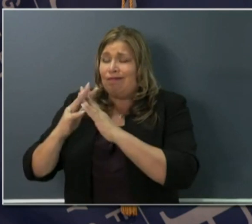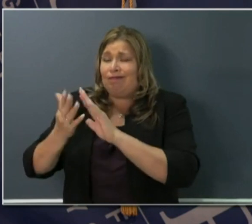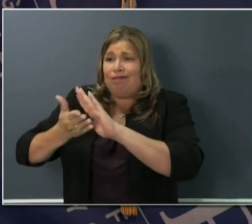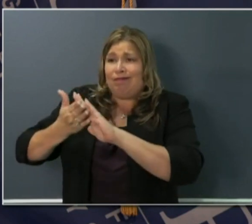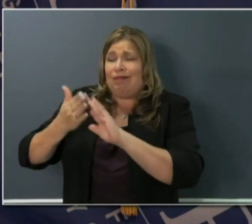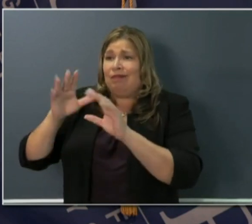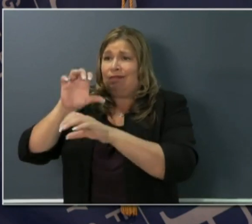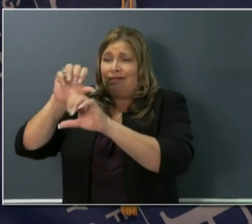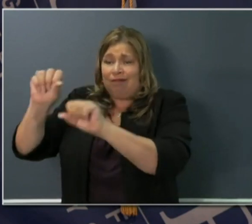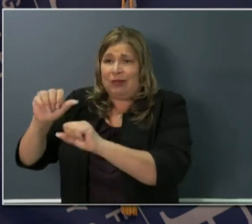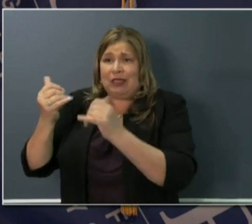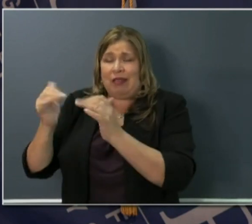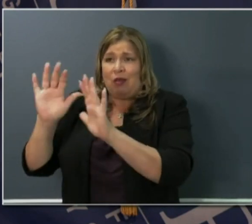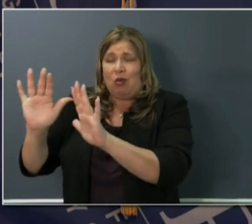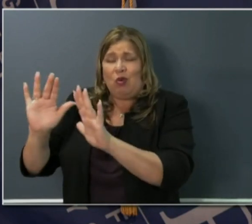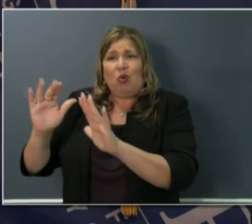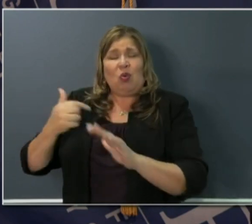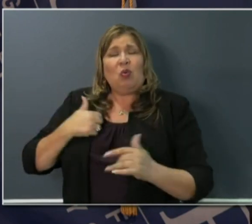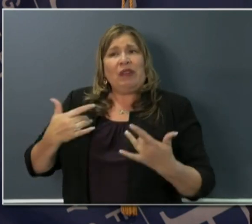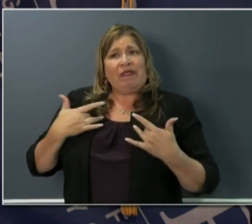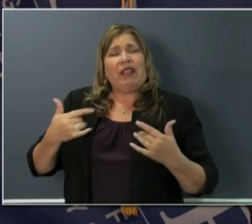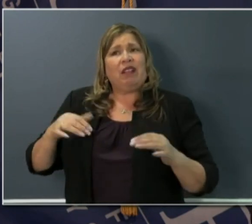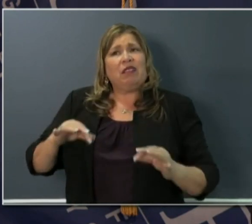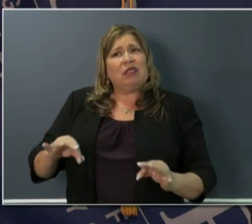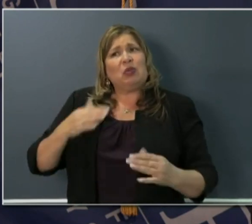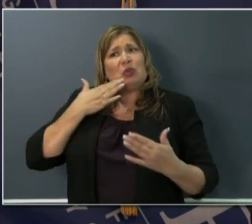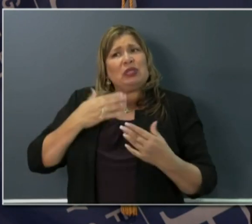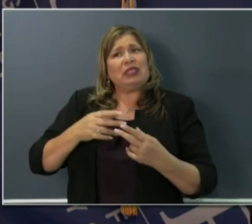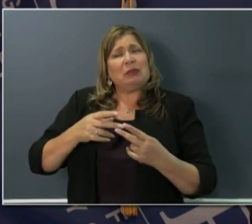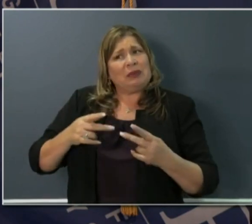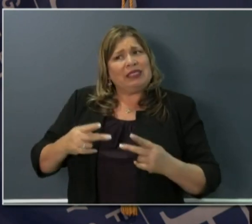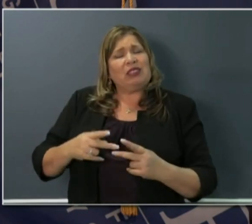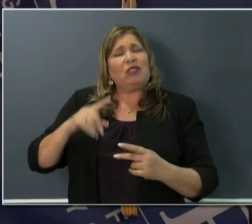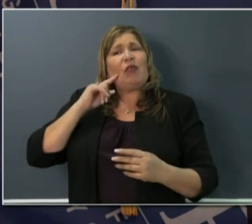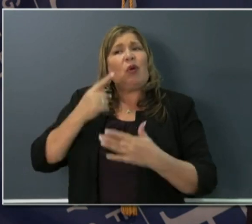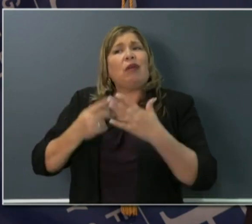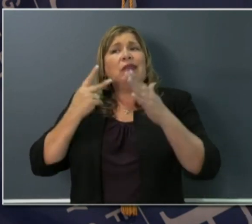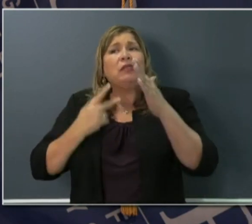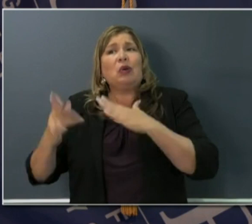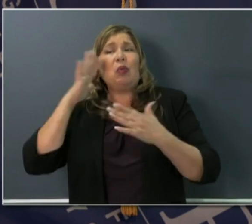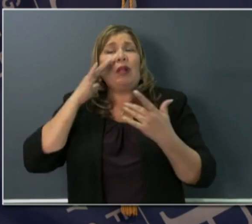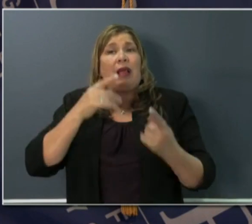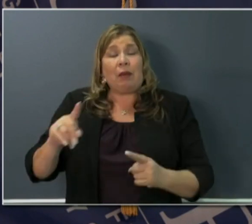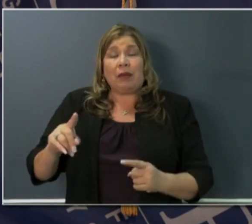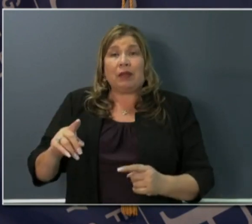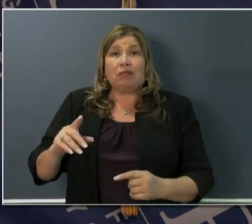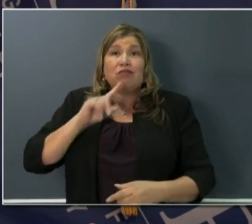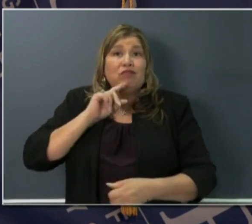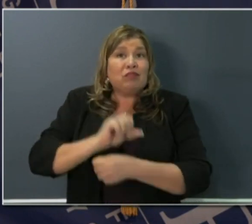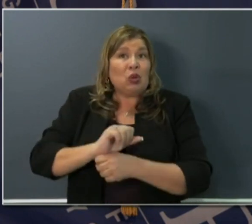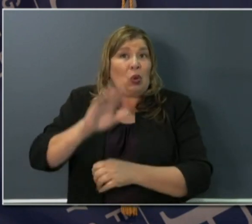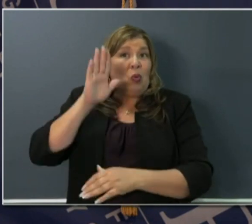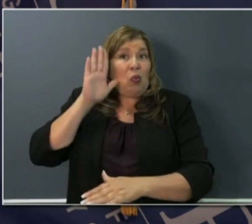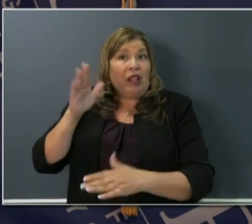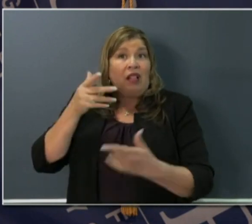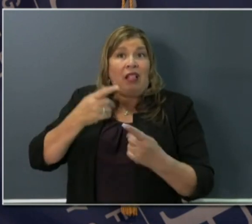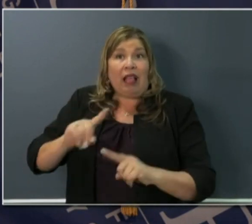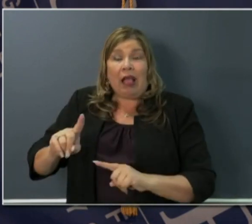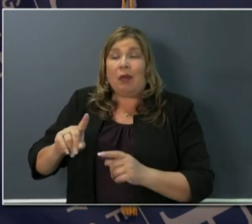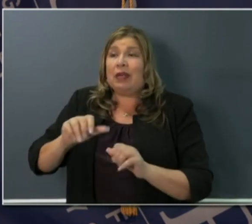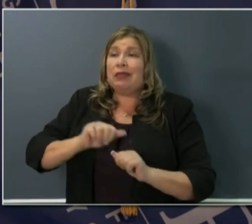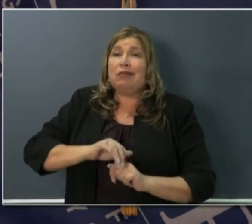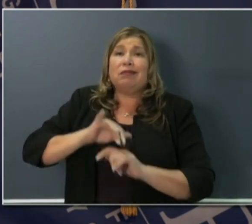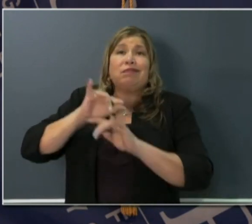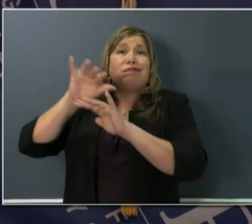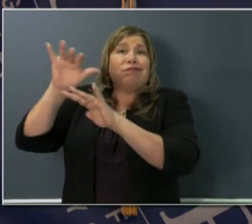be better positioned for what we anticipate could be coming. Whether that comes or not, in the full sort of nature that we